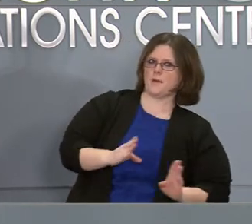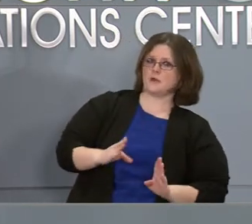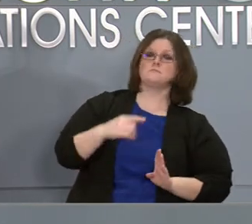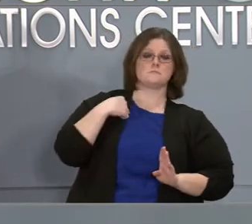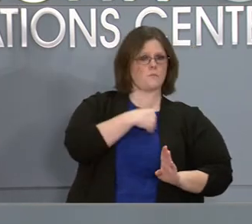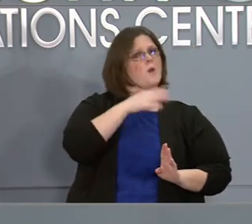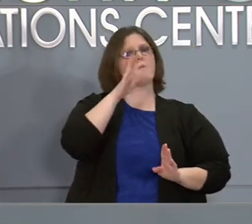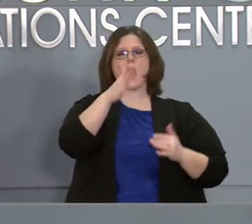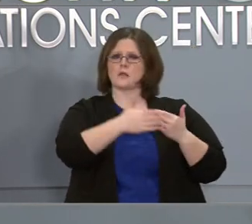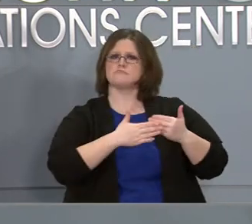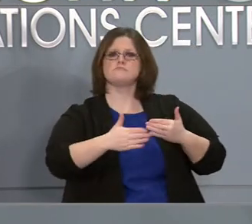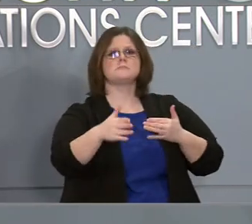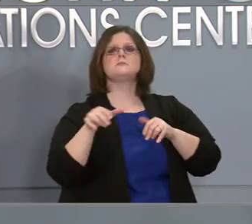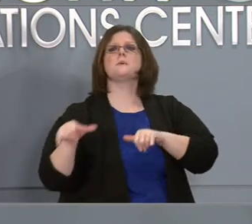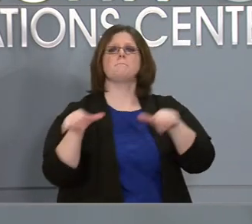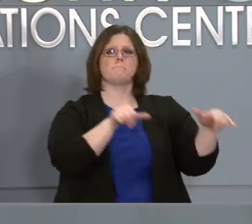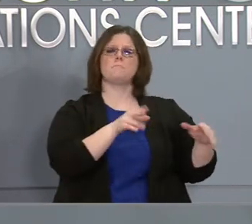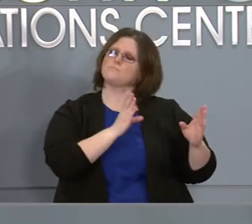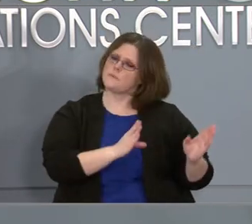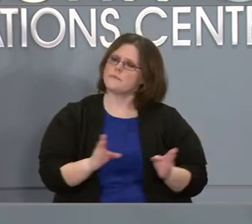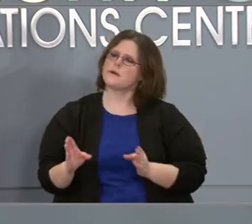to be.